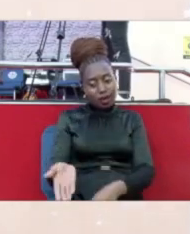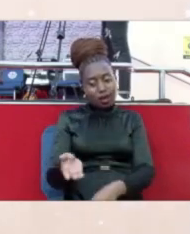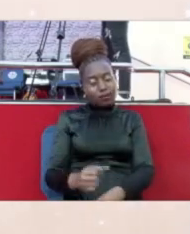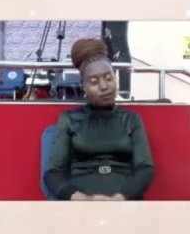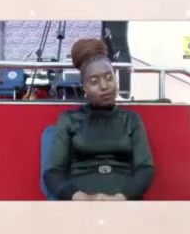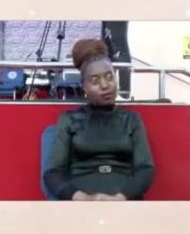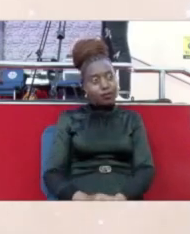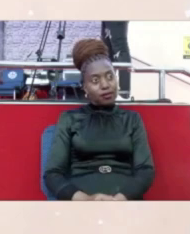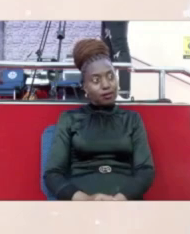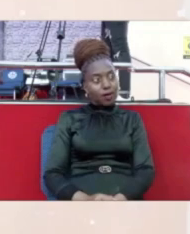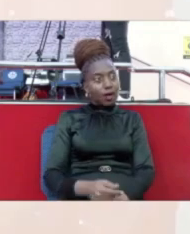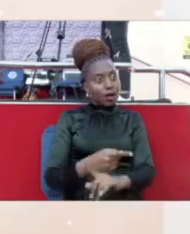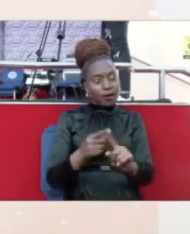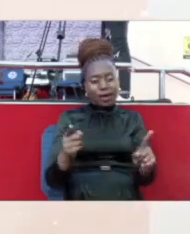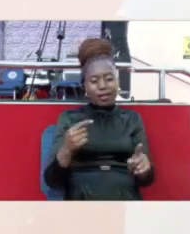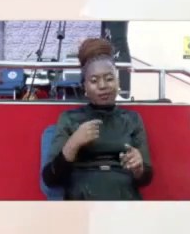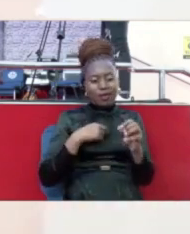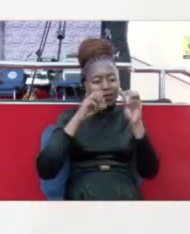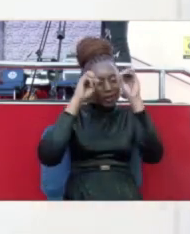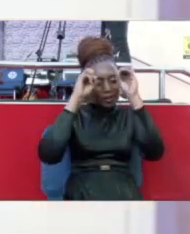But I would not be surprised,